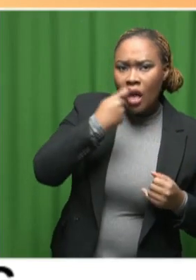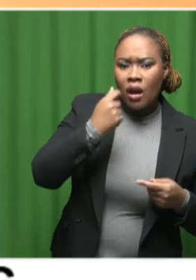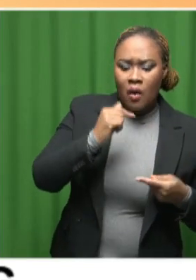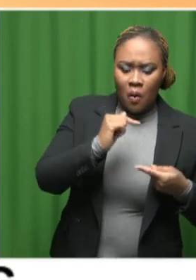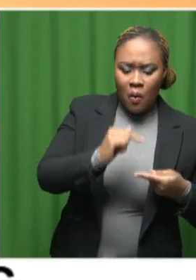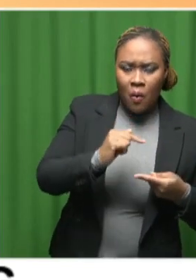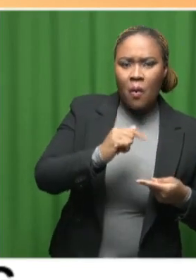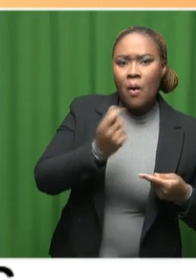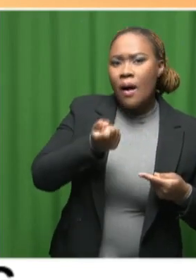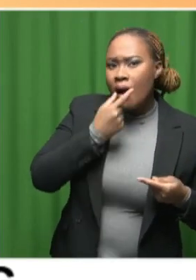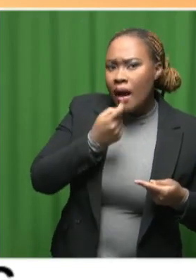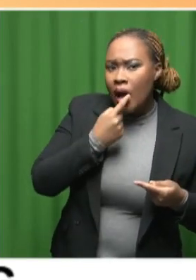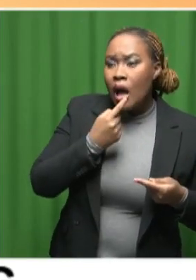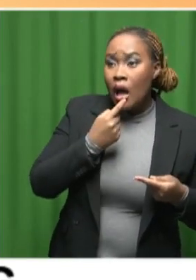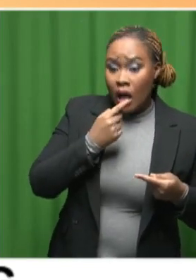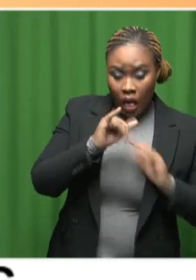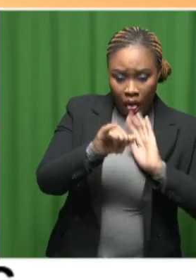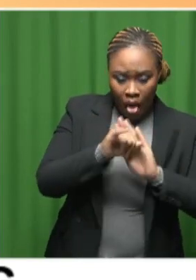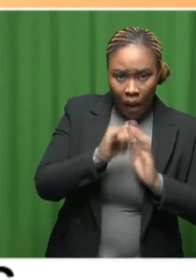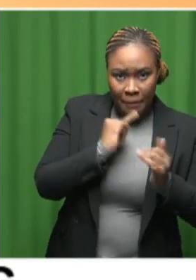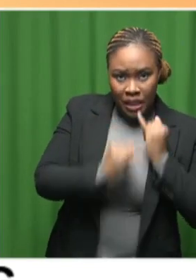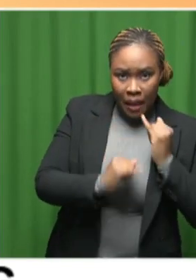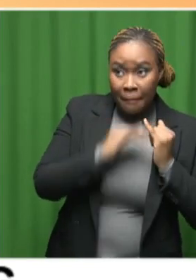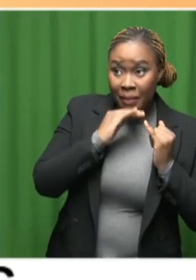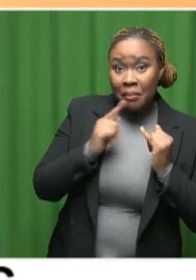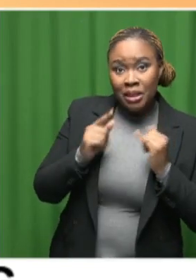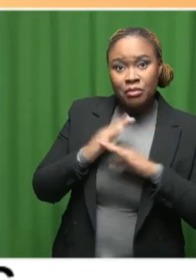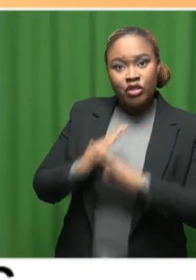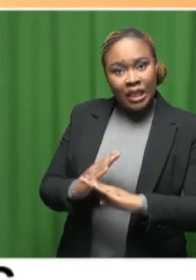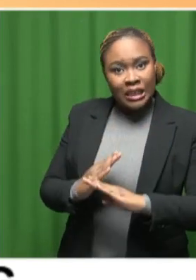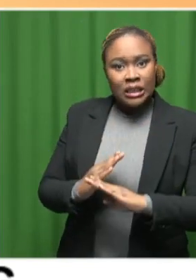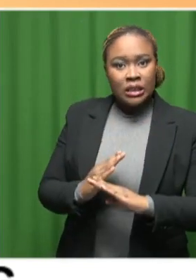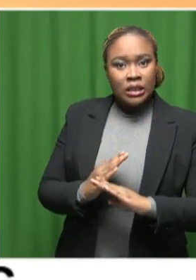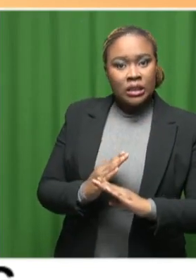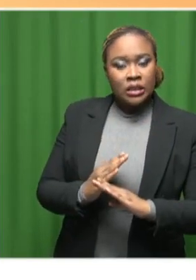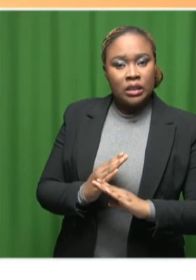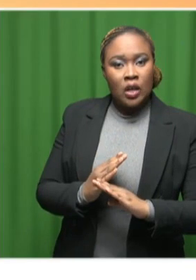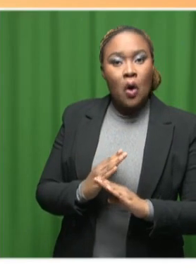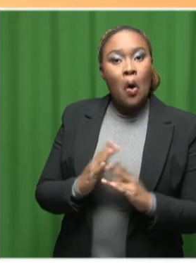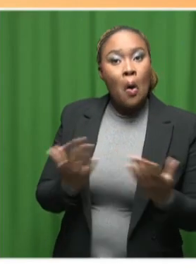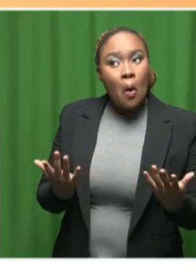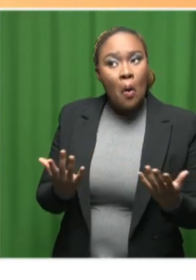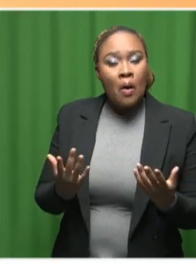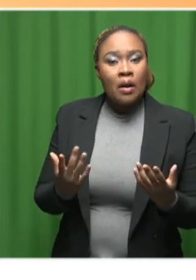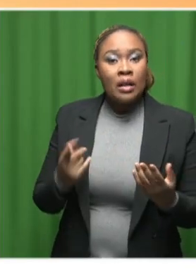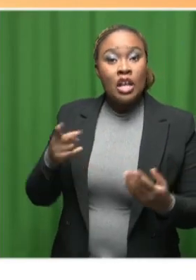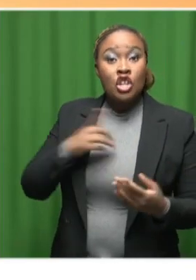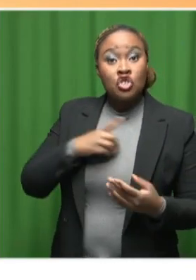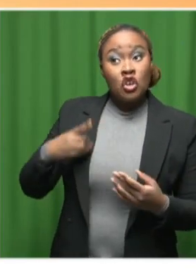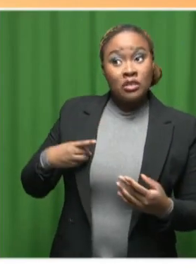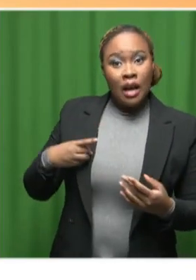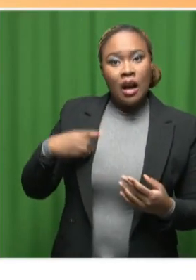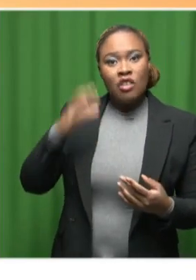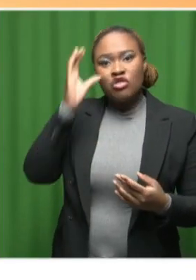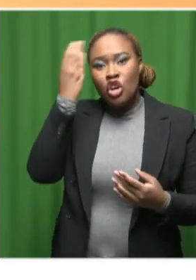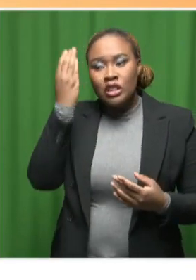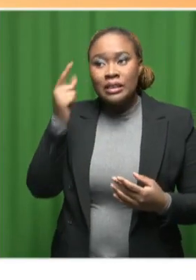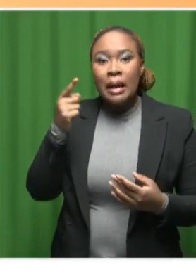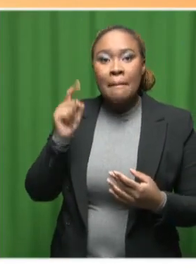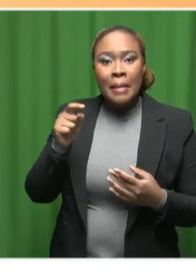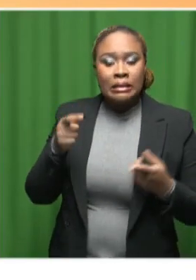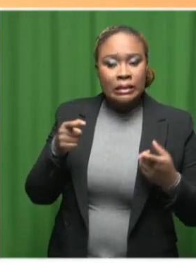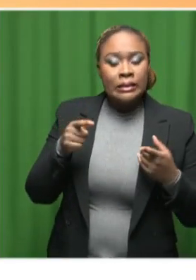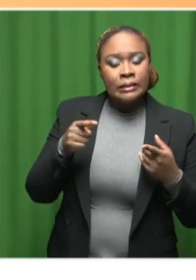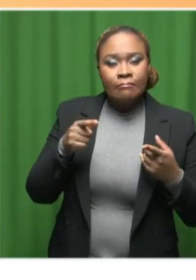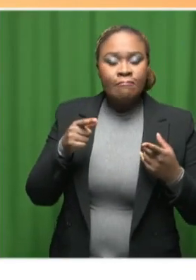be something that is preventable and ultimately in the control of the healthcare professional. And so if